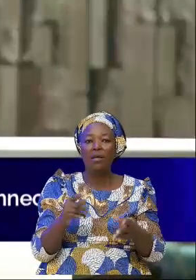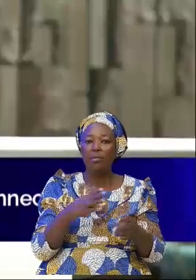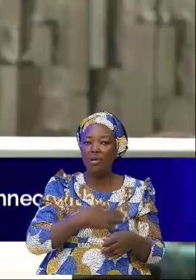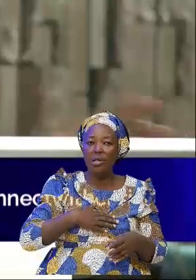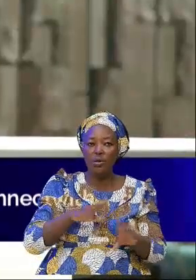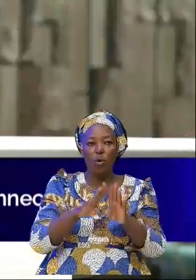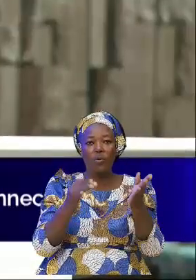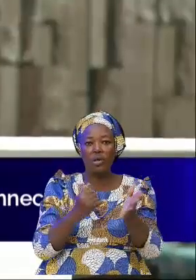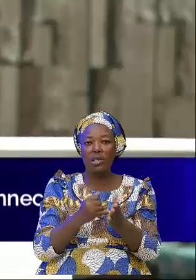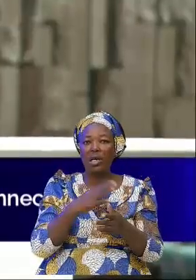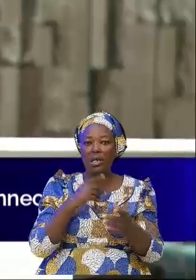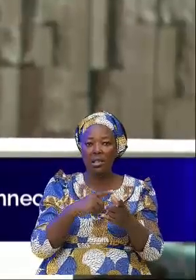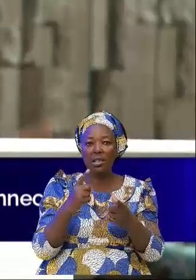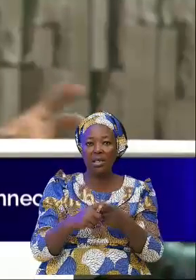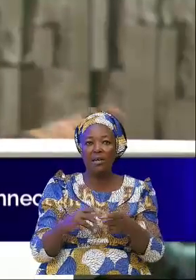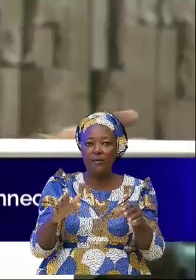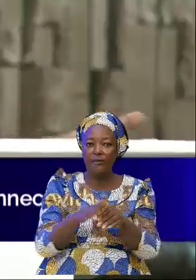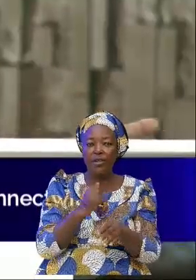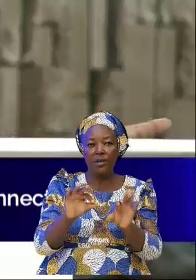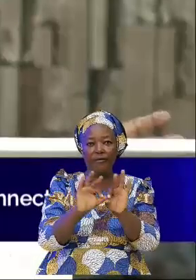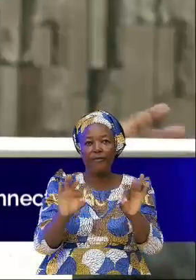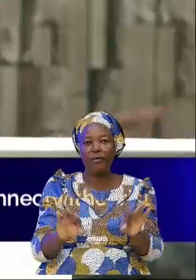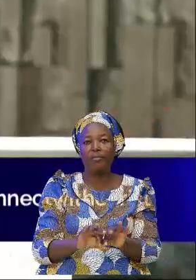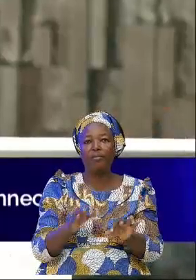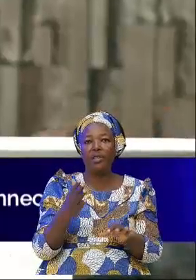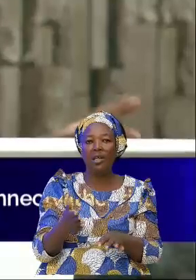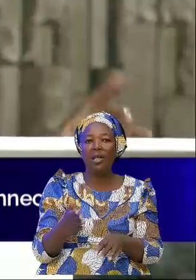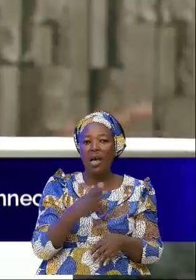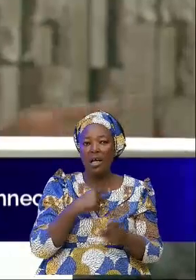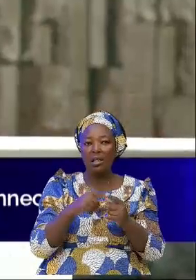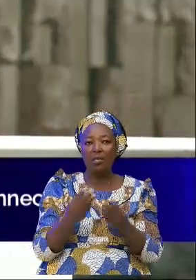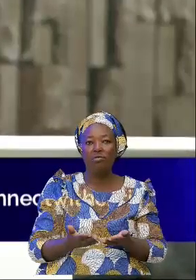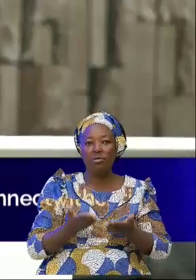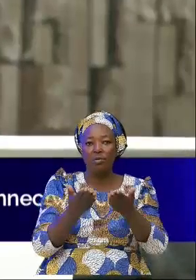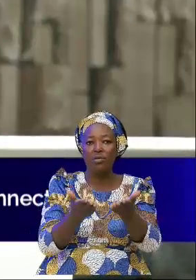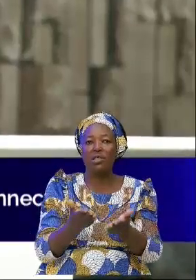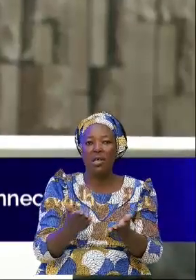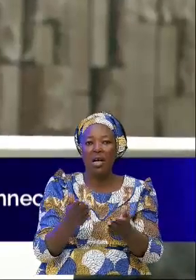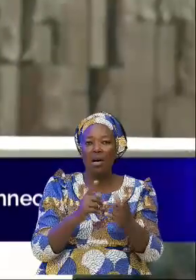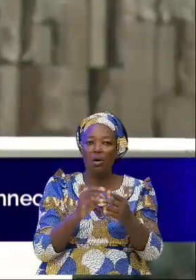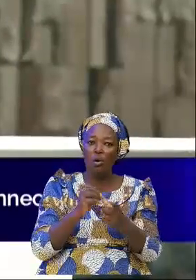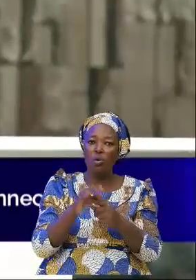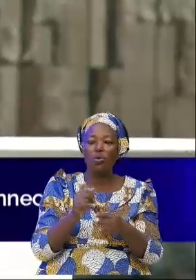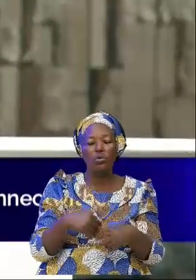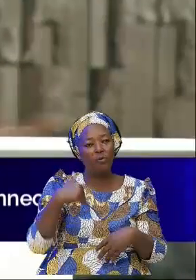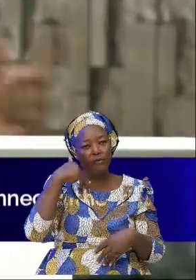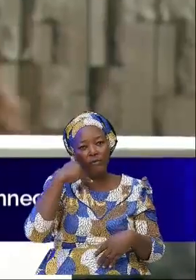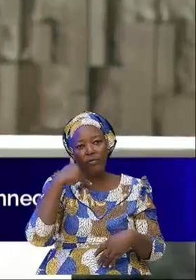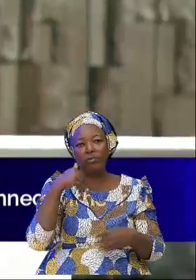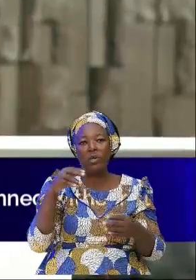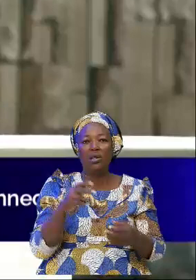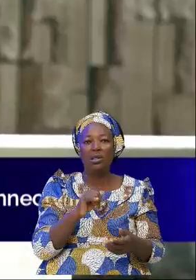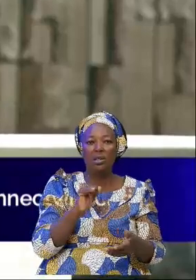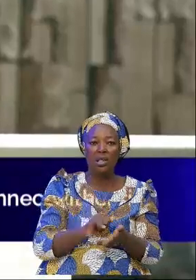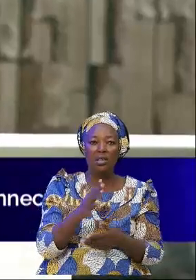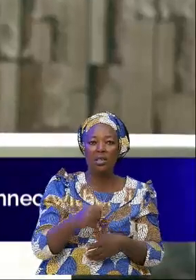displayed. Please then open it and then fill in the form and